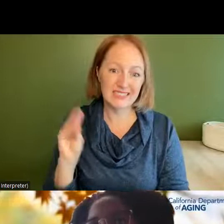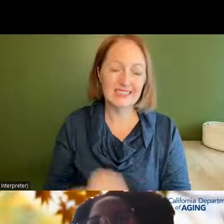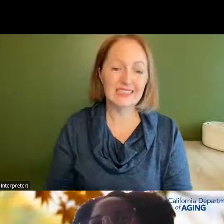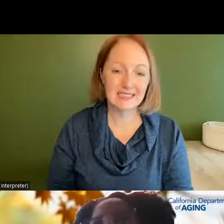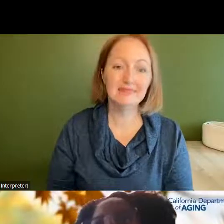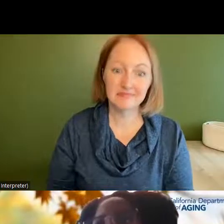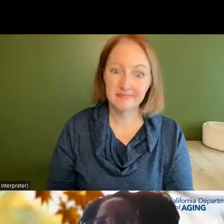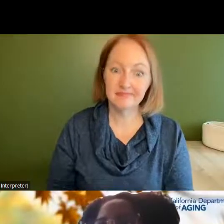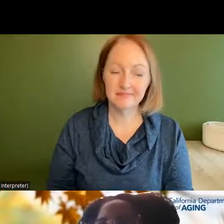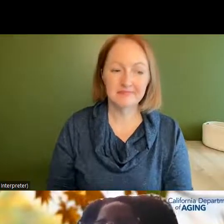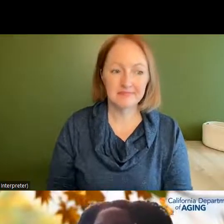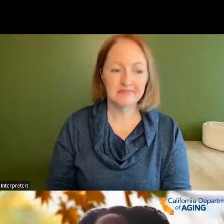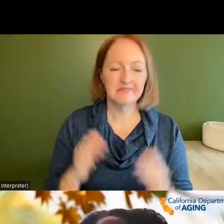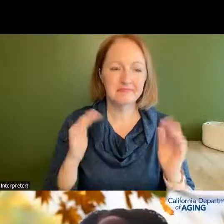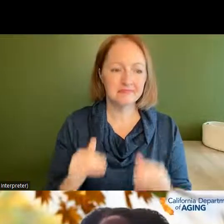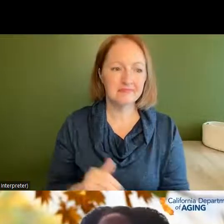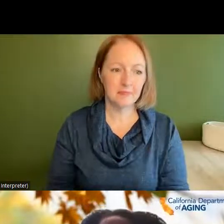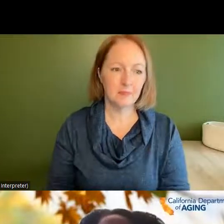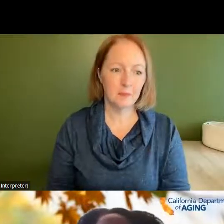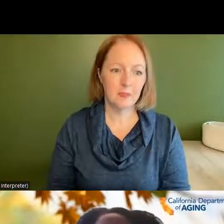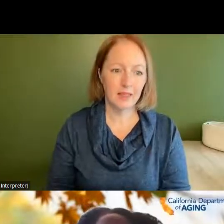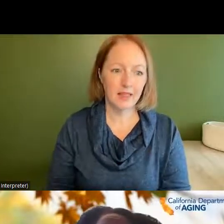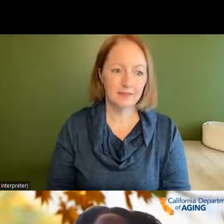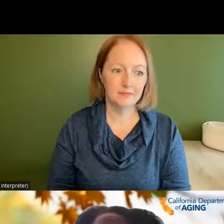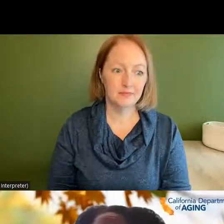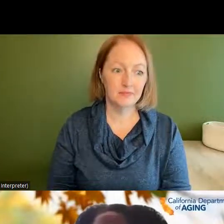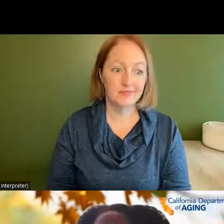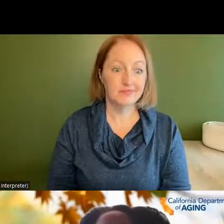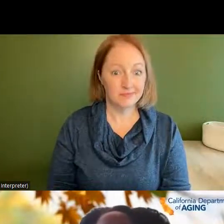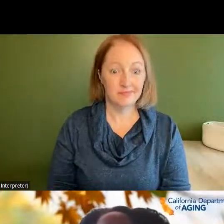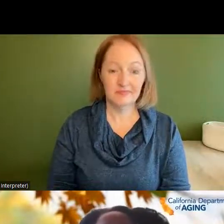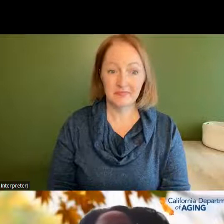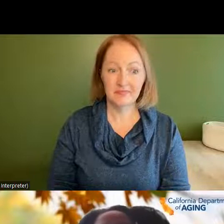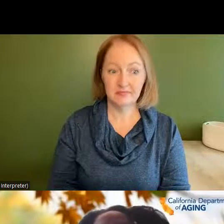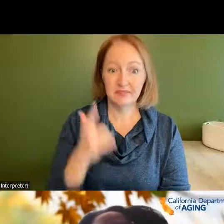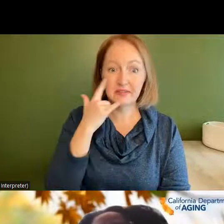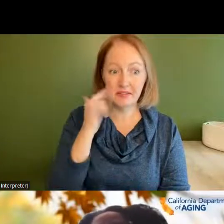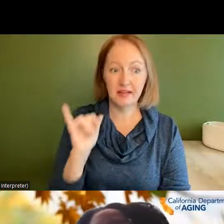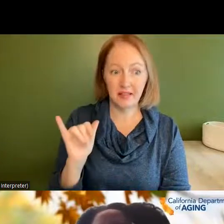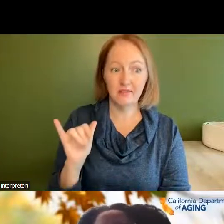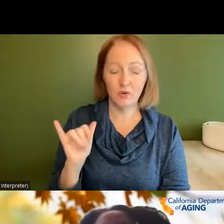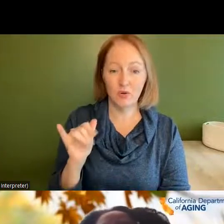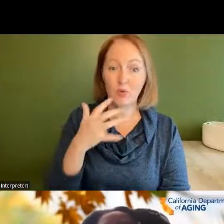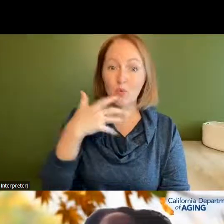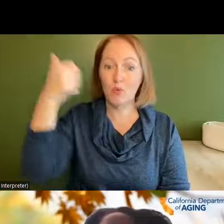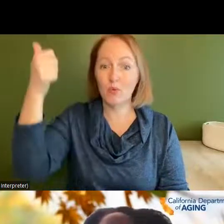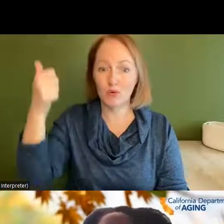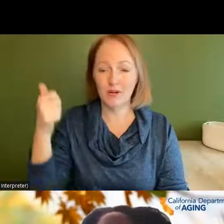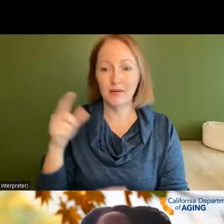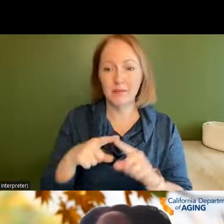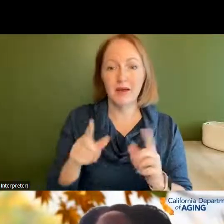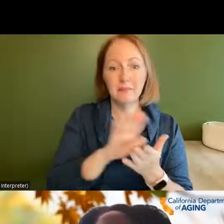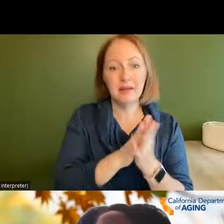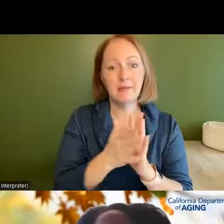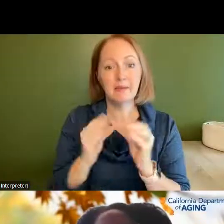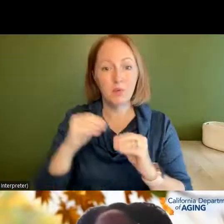60. Next slide. And not only is California getting older, but it's also